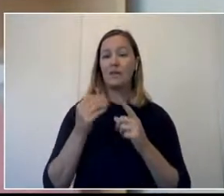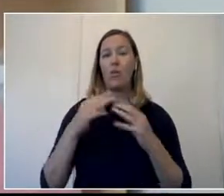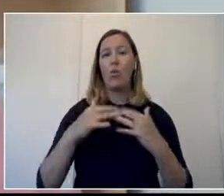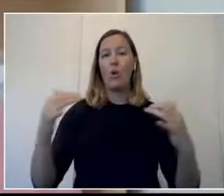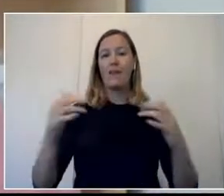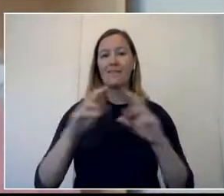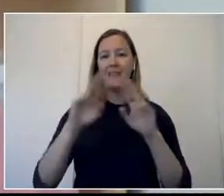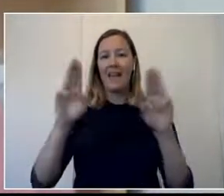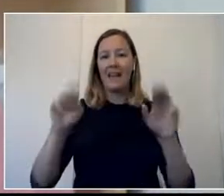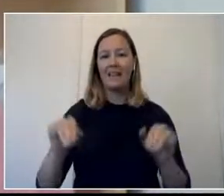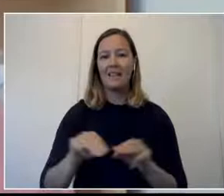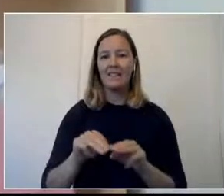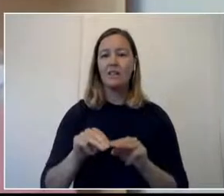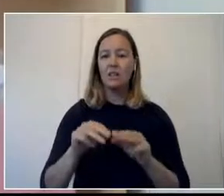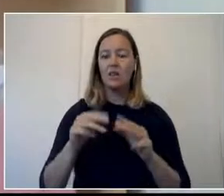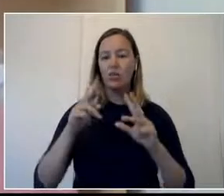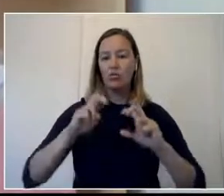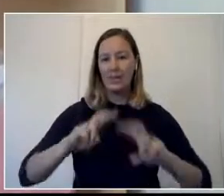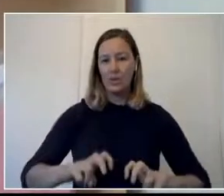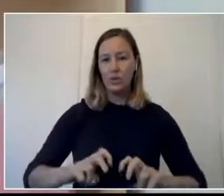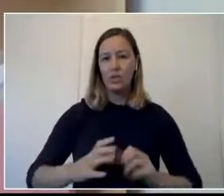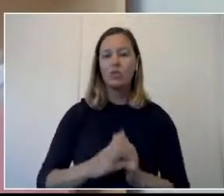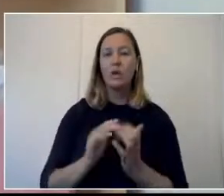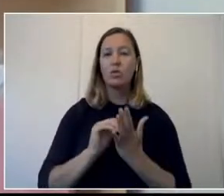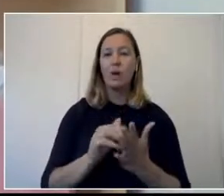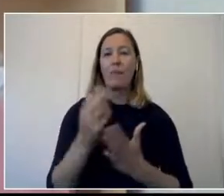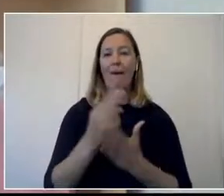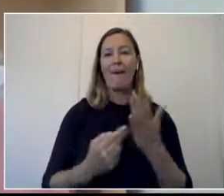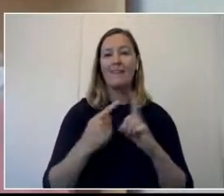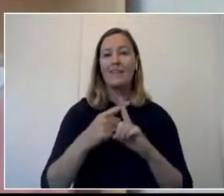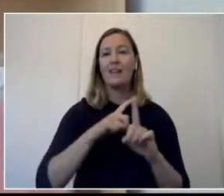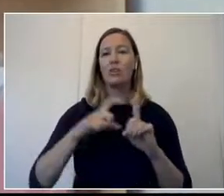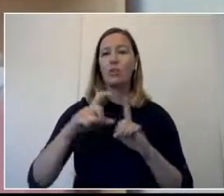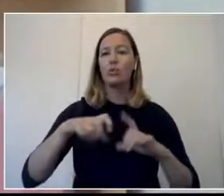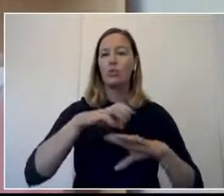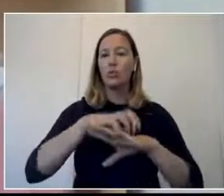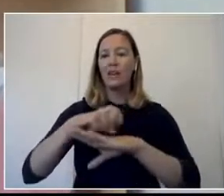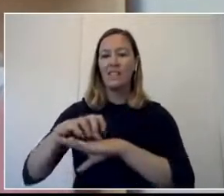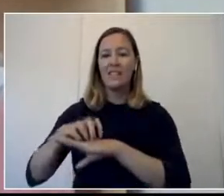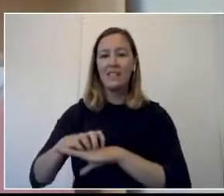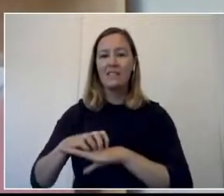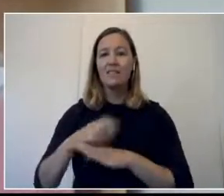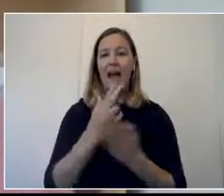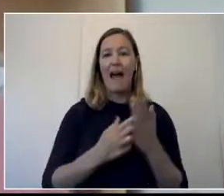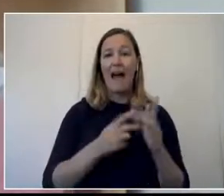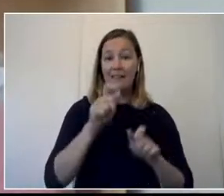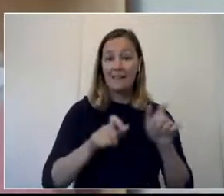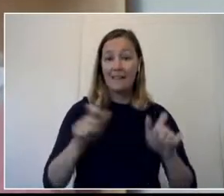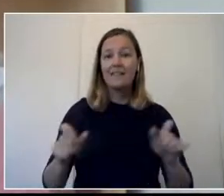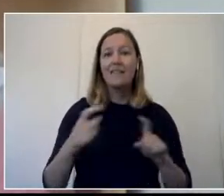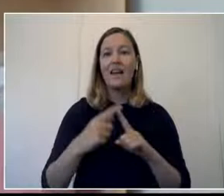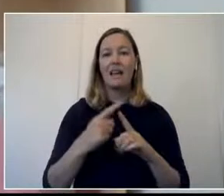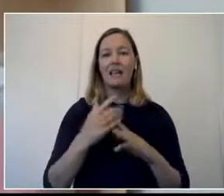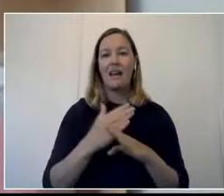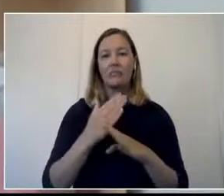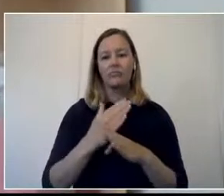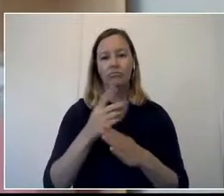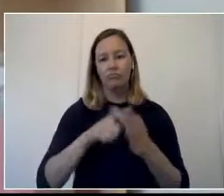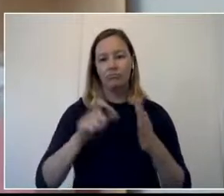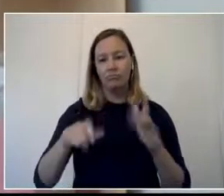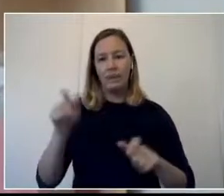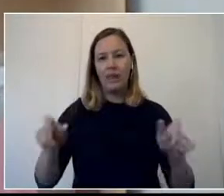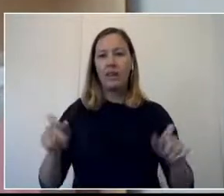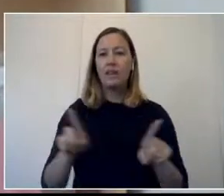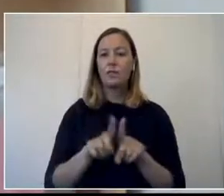research, designed to help arts and cultural organisations, artists and arts practitioners understand the needs of